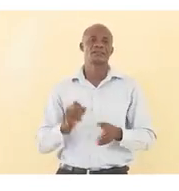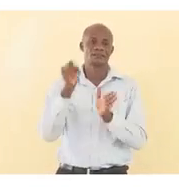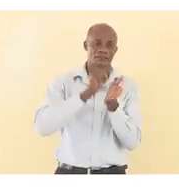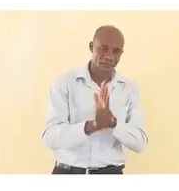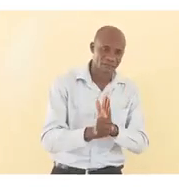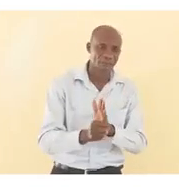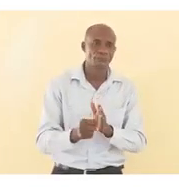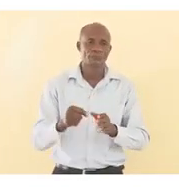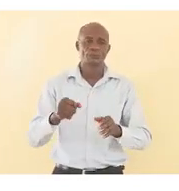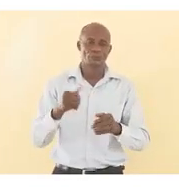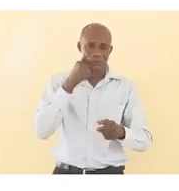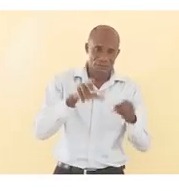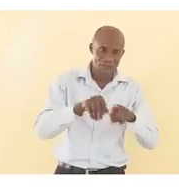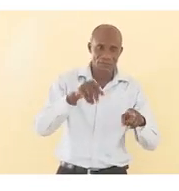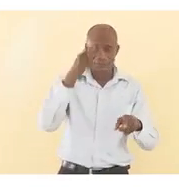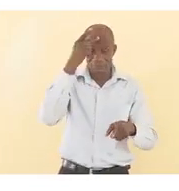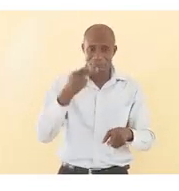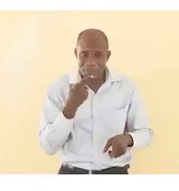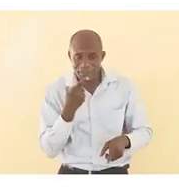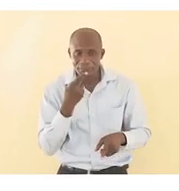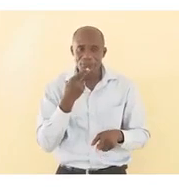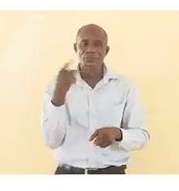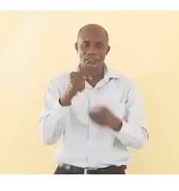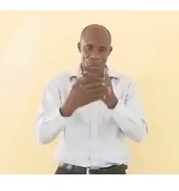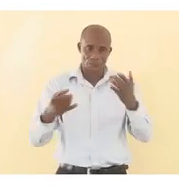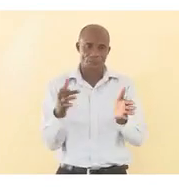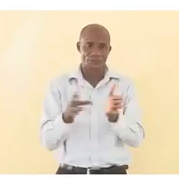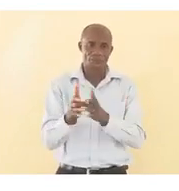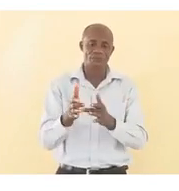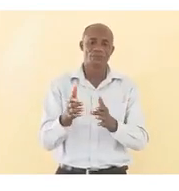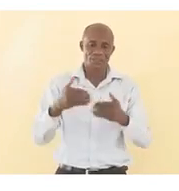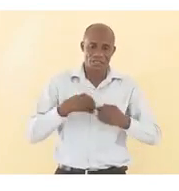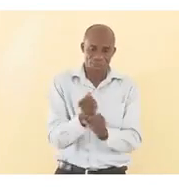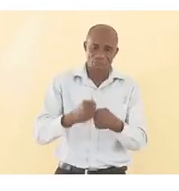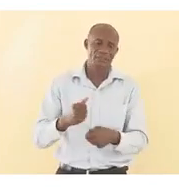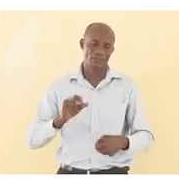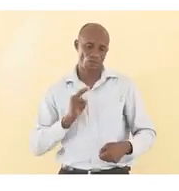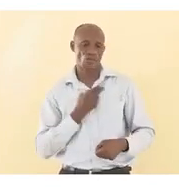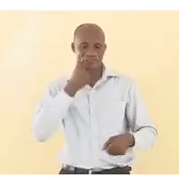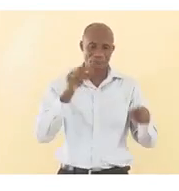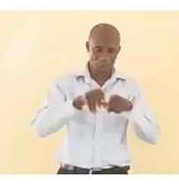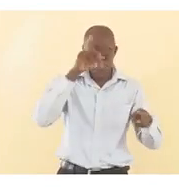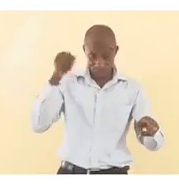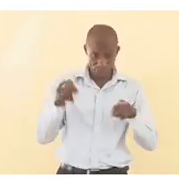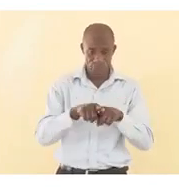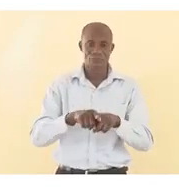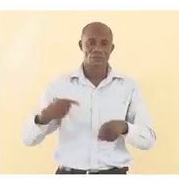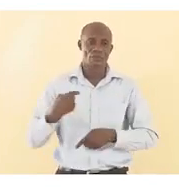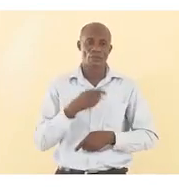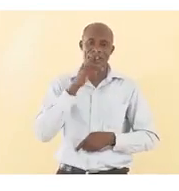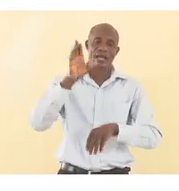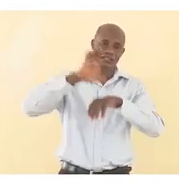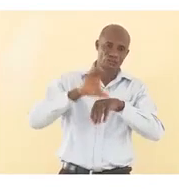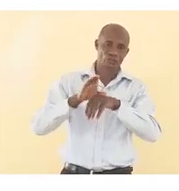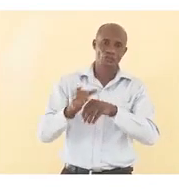children. The blood of Jesus has made us brothers and sisters. We are a church, a gathering of